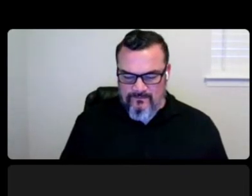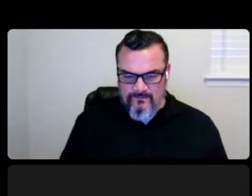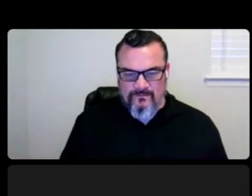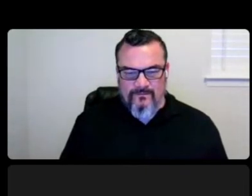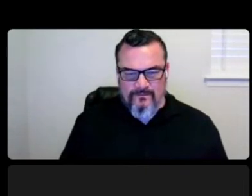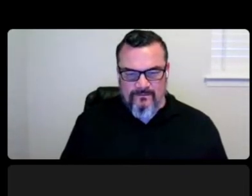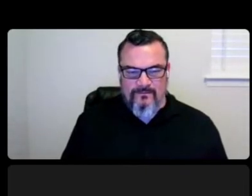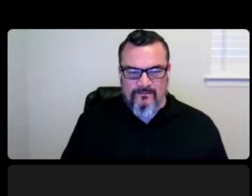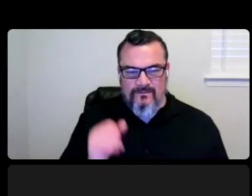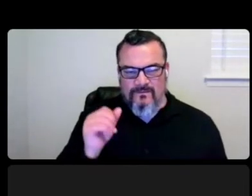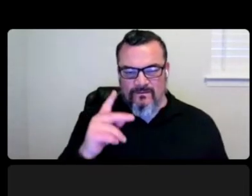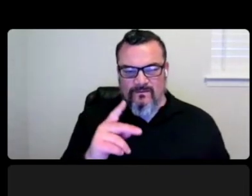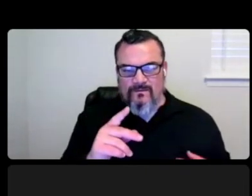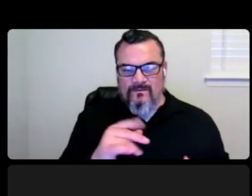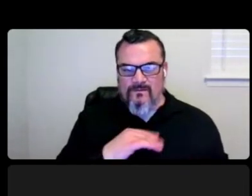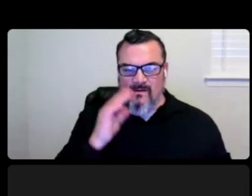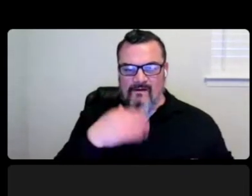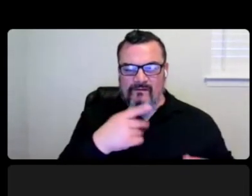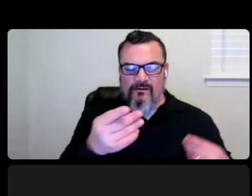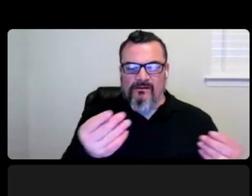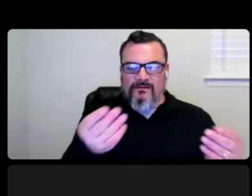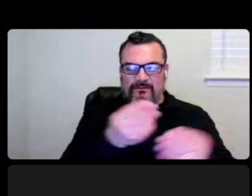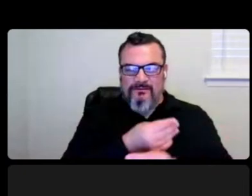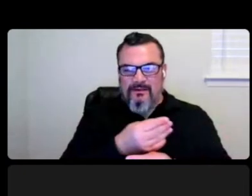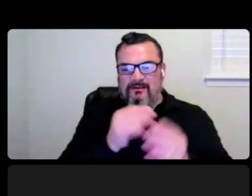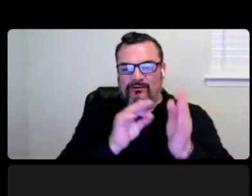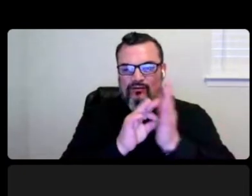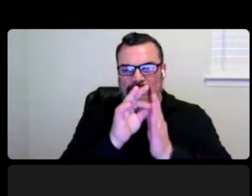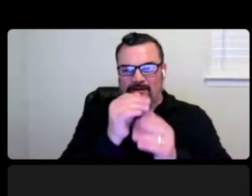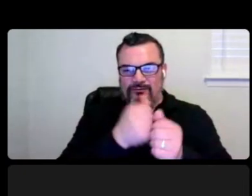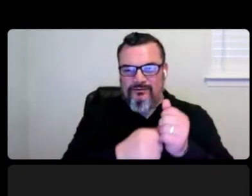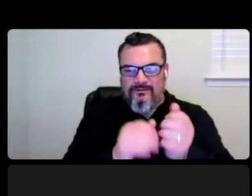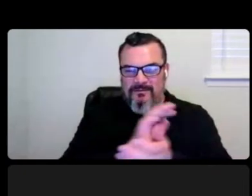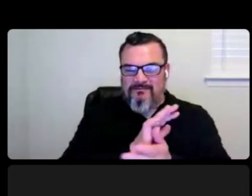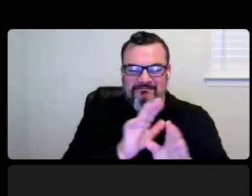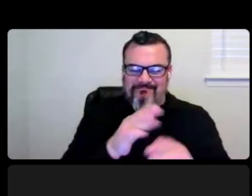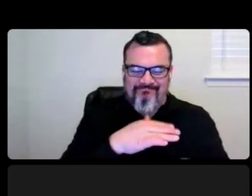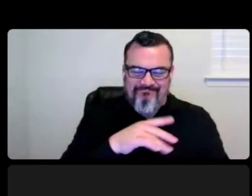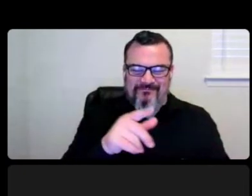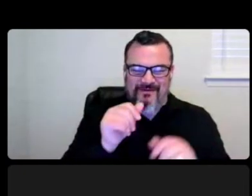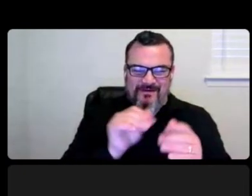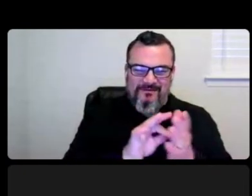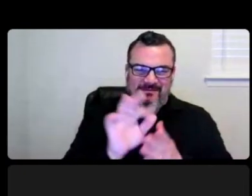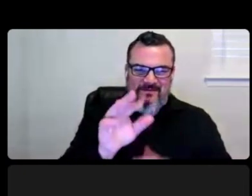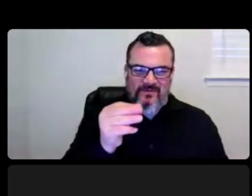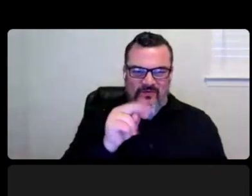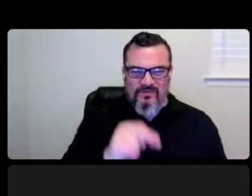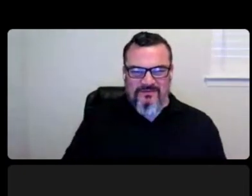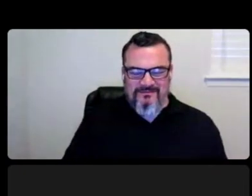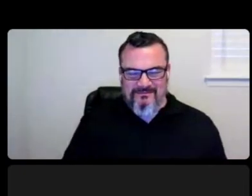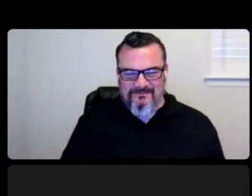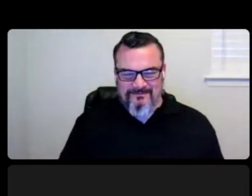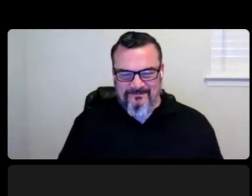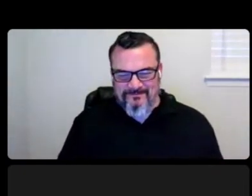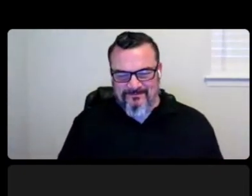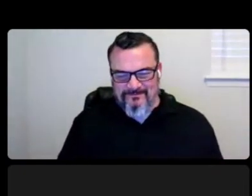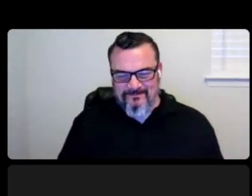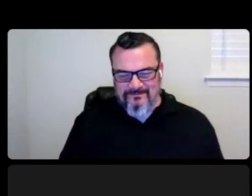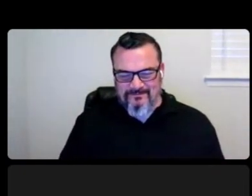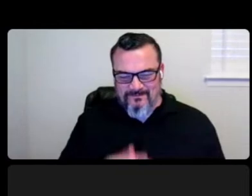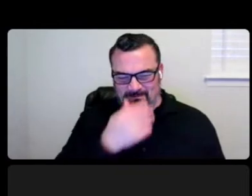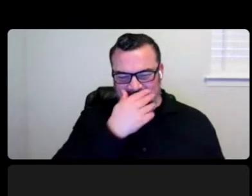Okay. I would have you exchange lists and grade each other's papers, but I won't do that. You can grade your own. But I'm going to